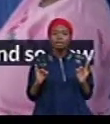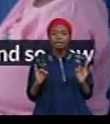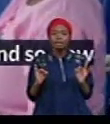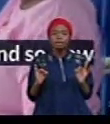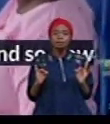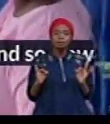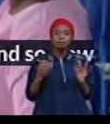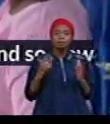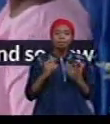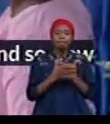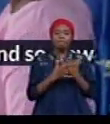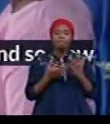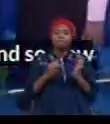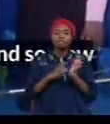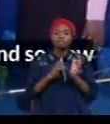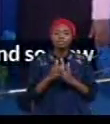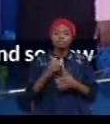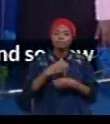free. The blood of